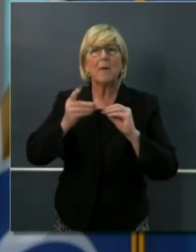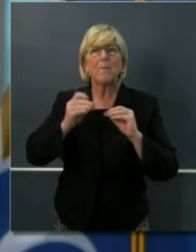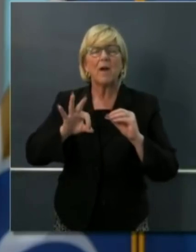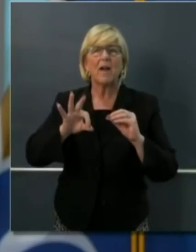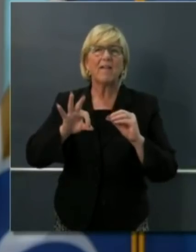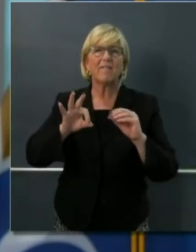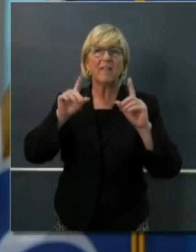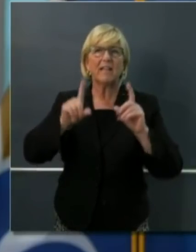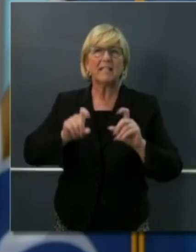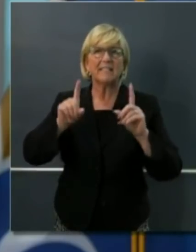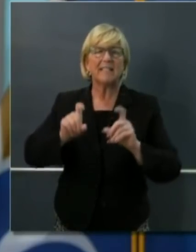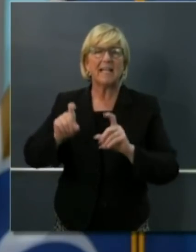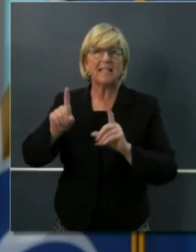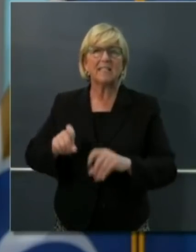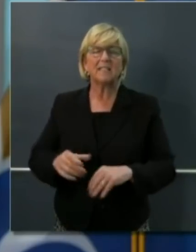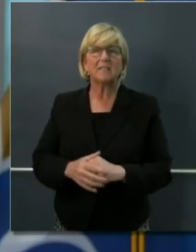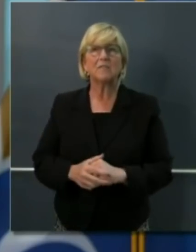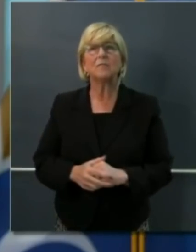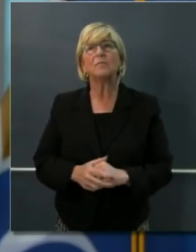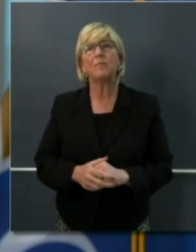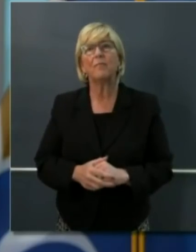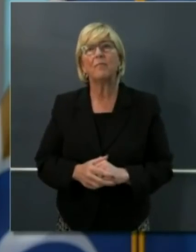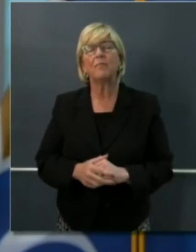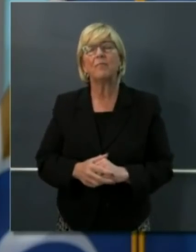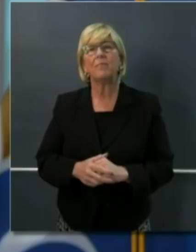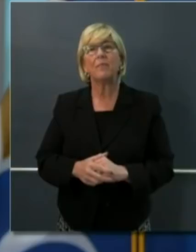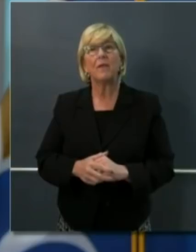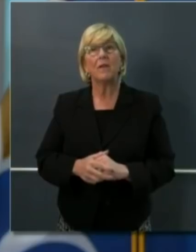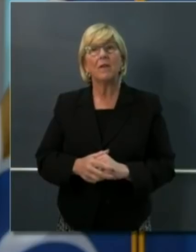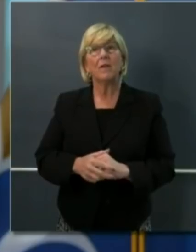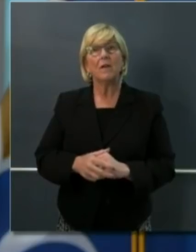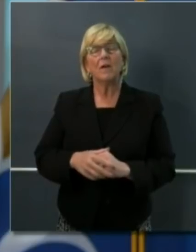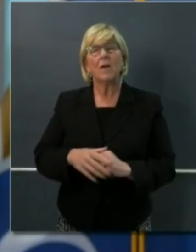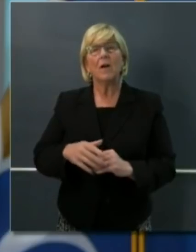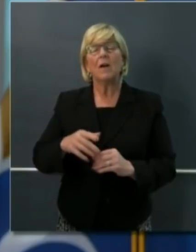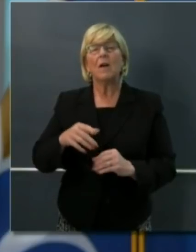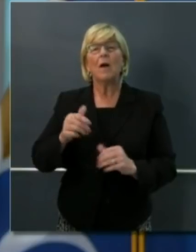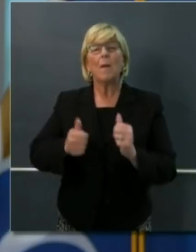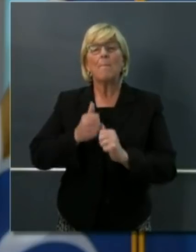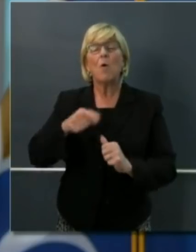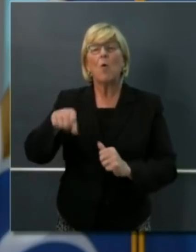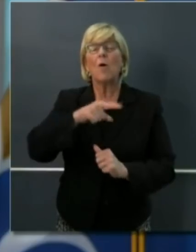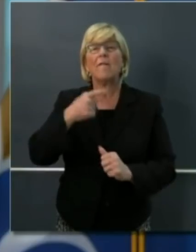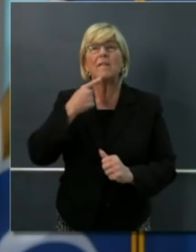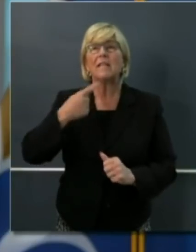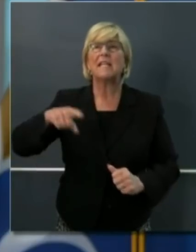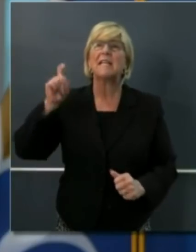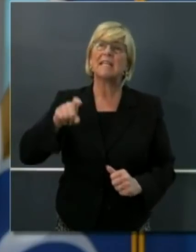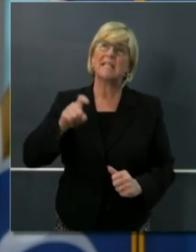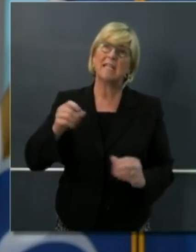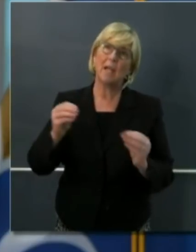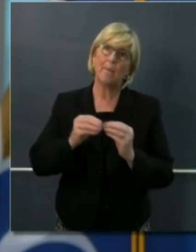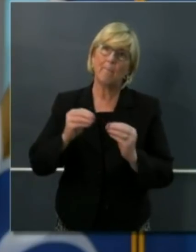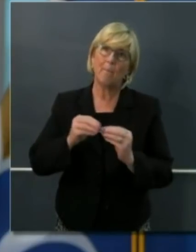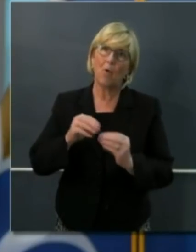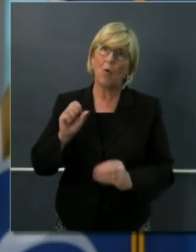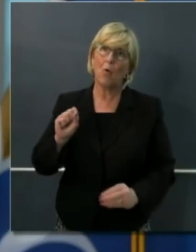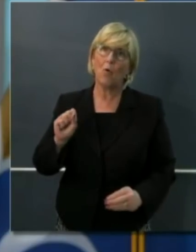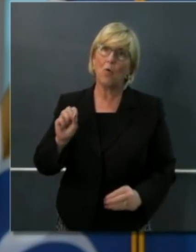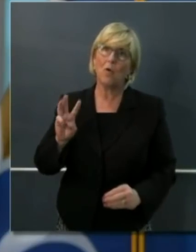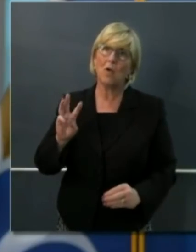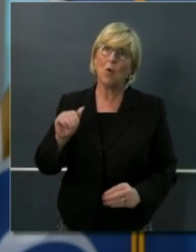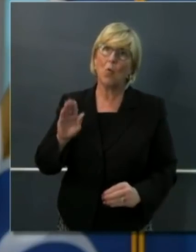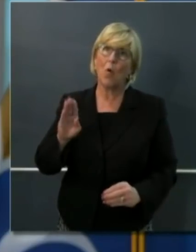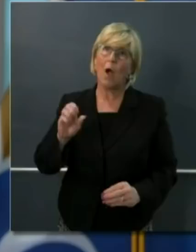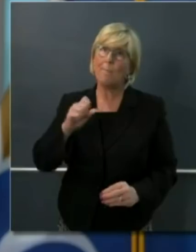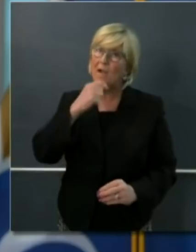to 55% of those that we surveyed said their number one need is swabs. Others suggested